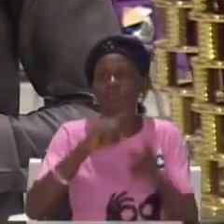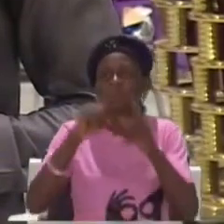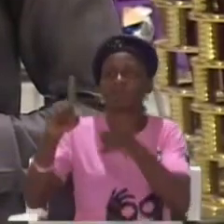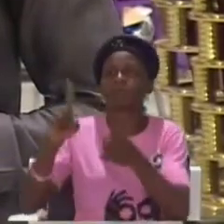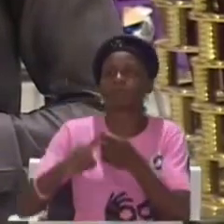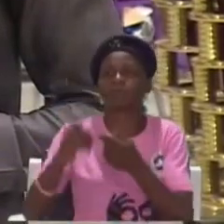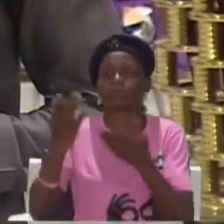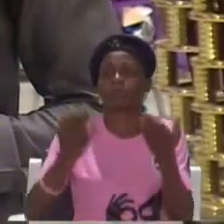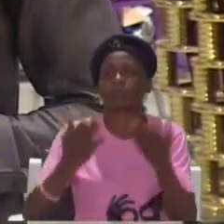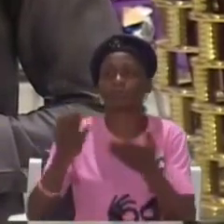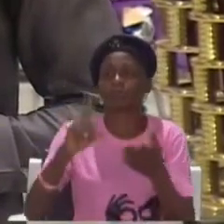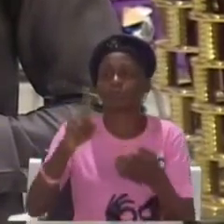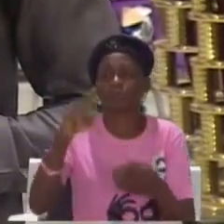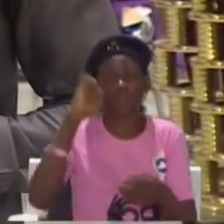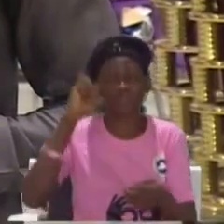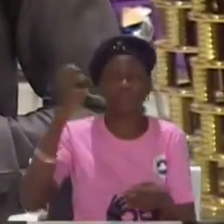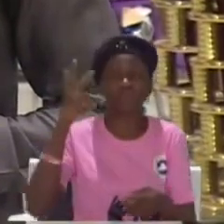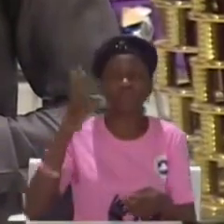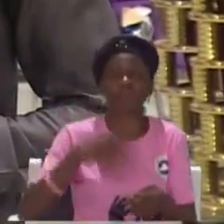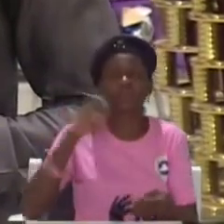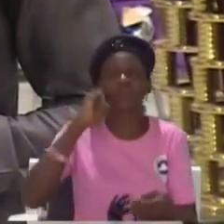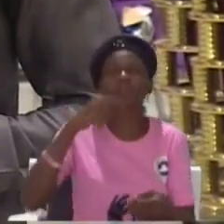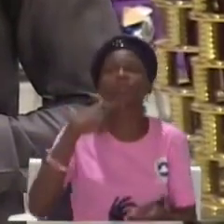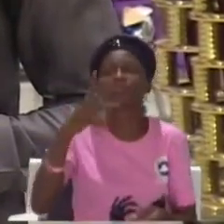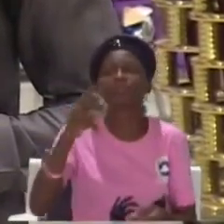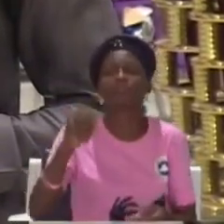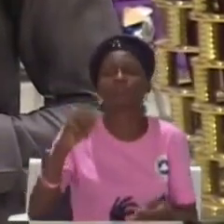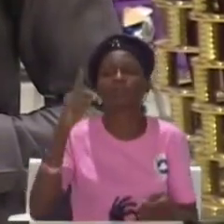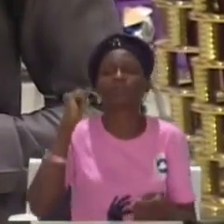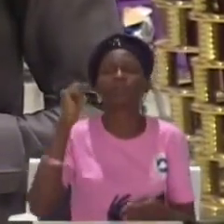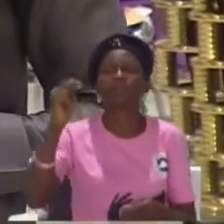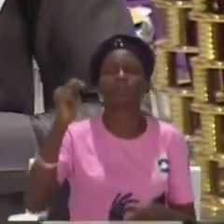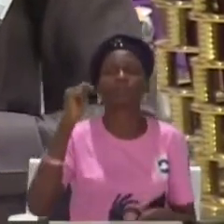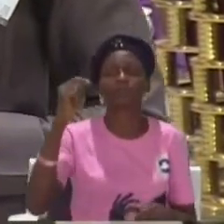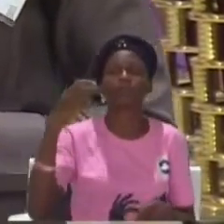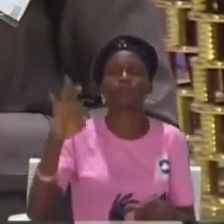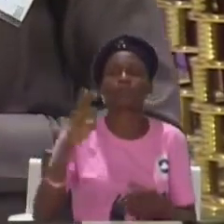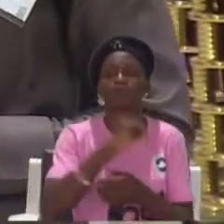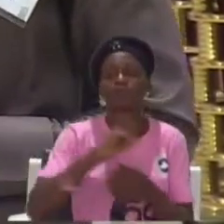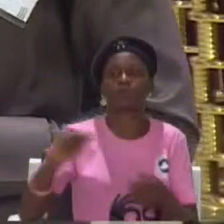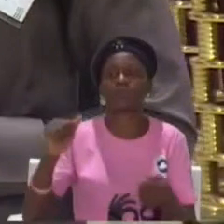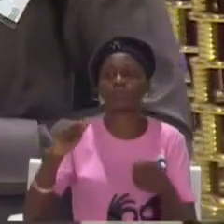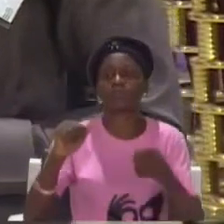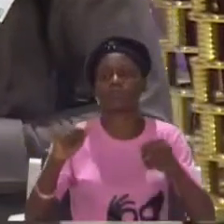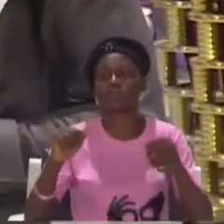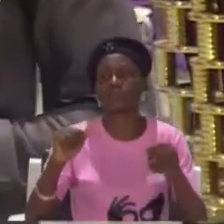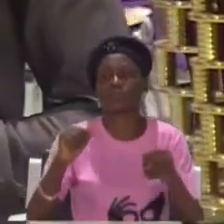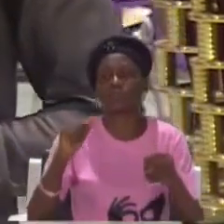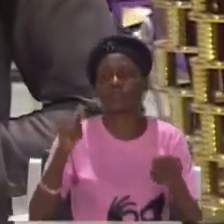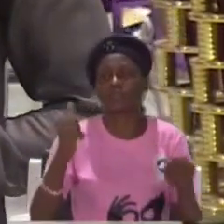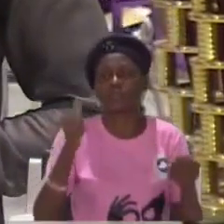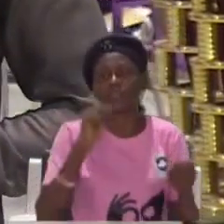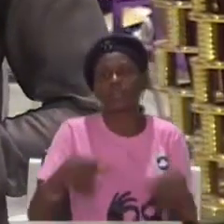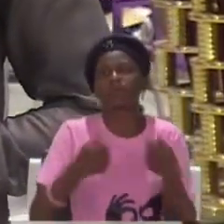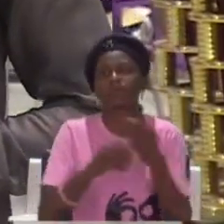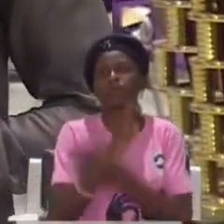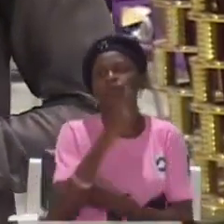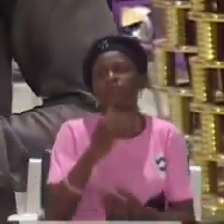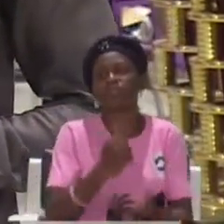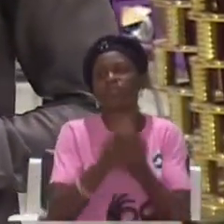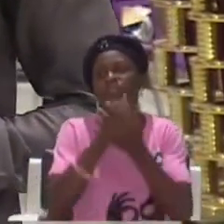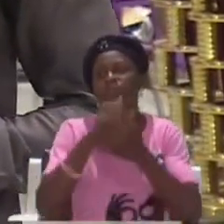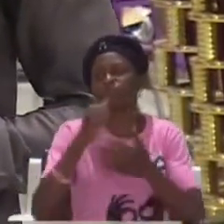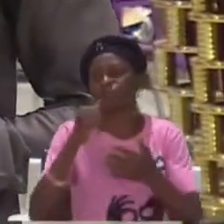service where I was. I told him the testimony of what Daddy said, how God had the ability